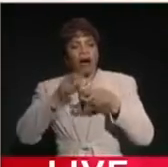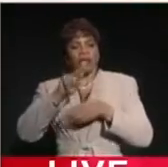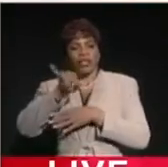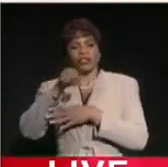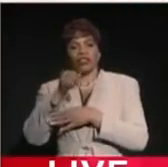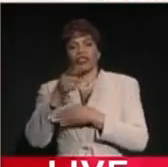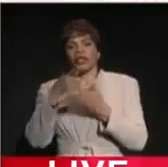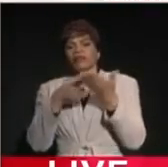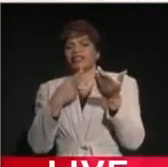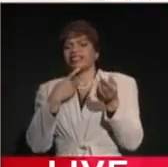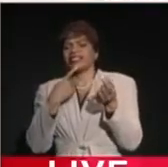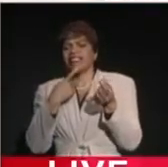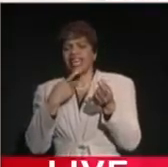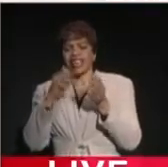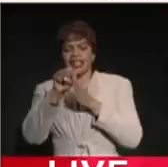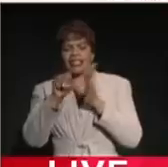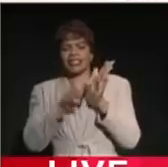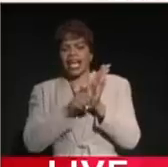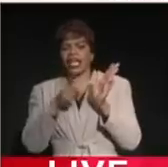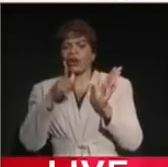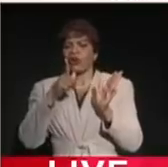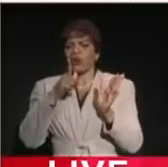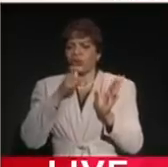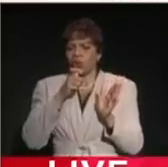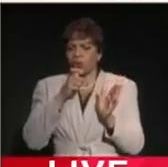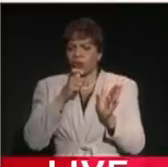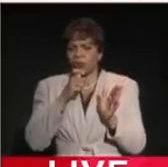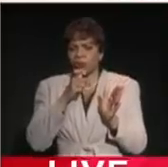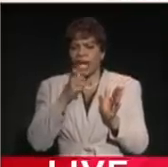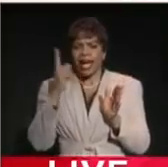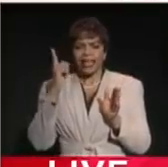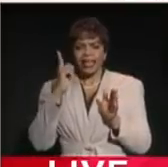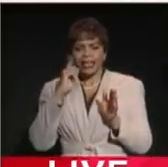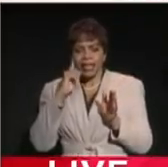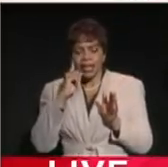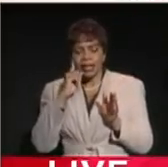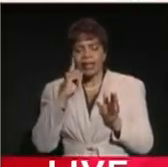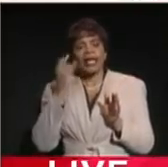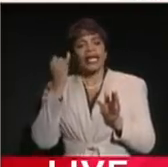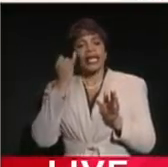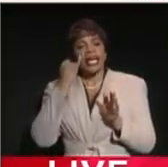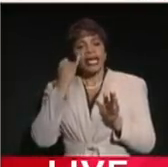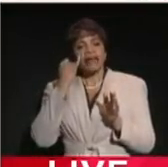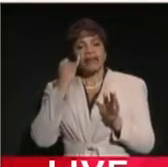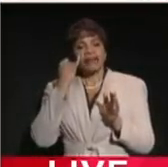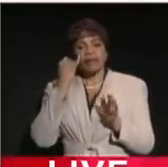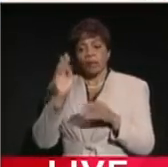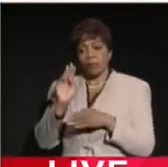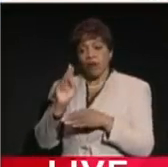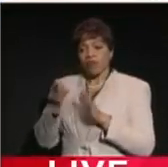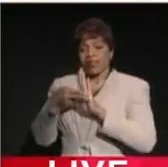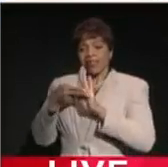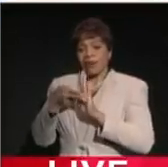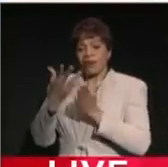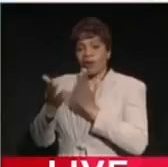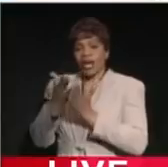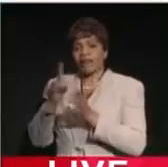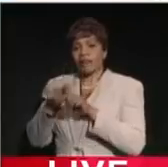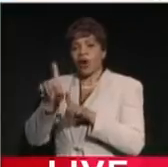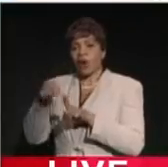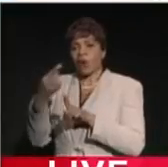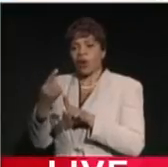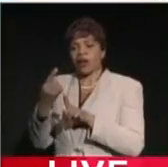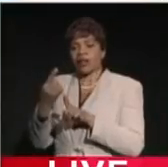a state that's fighting the opioid problem. And I think that if we're going to, Phil Murphy should just call it what it is, which is just another one of his